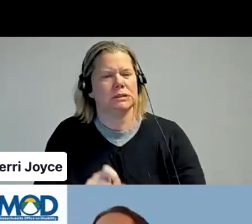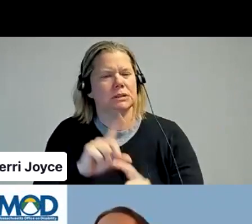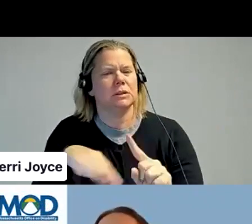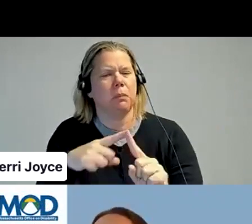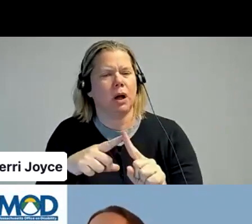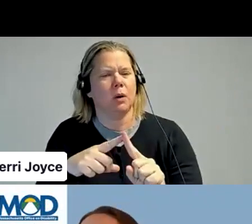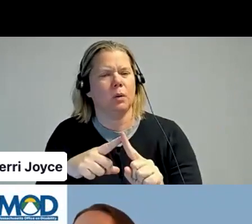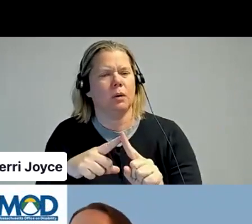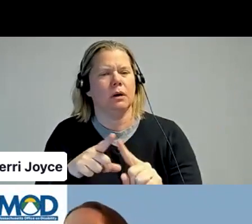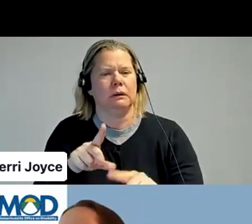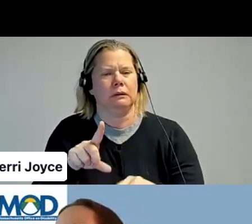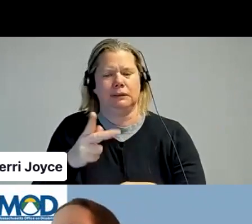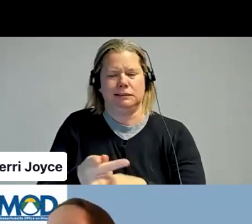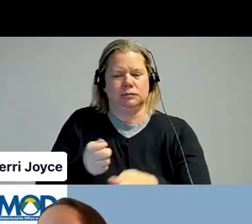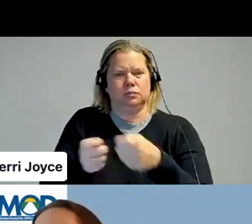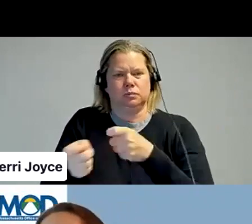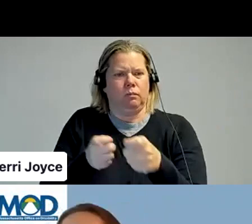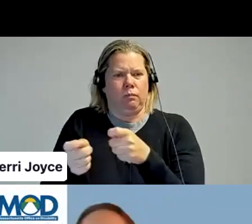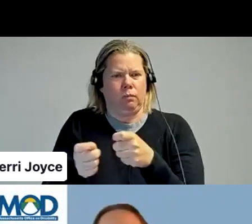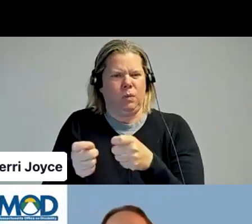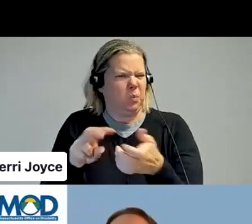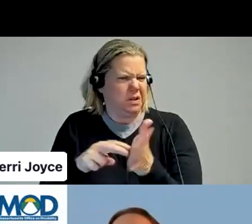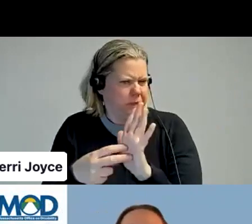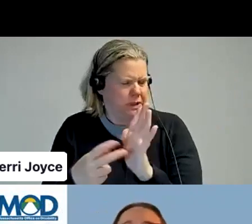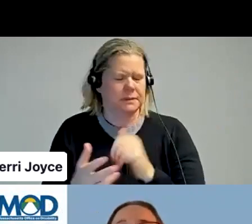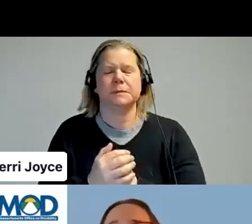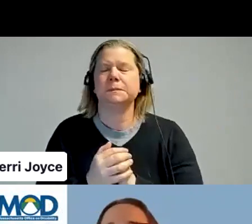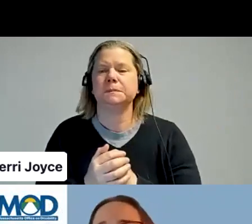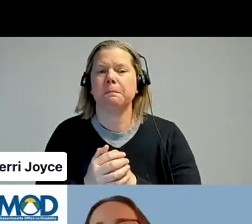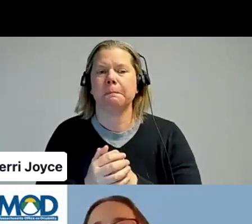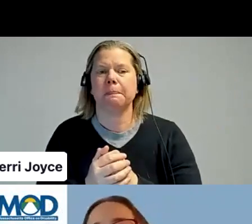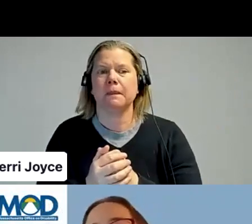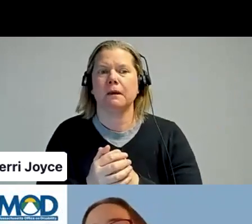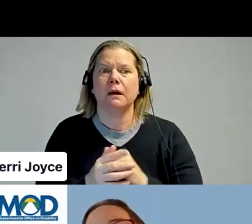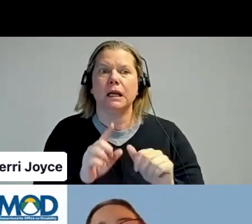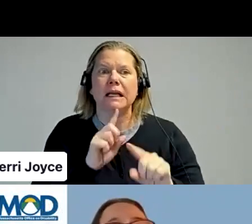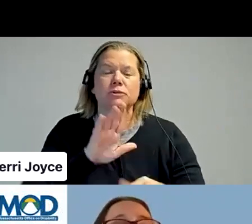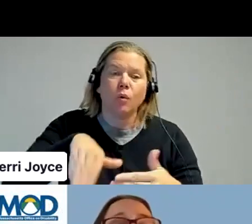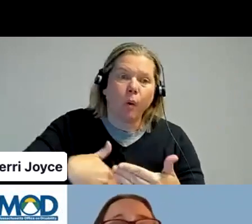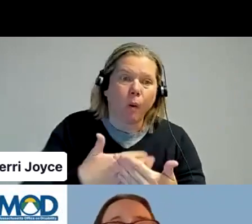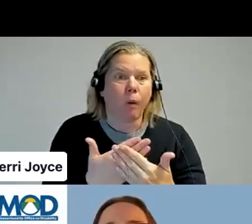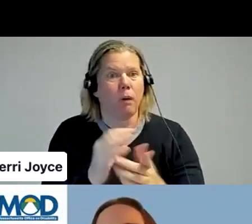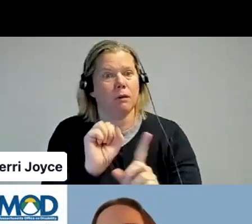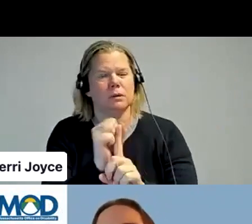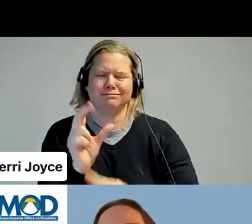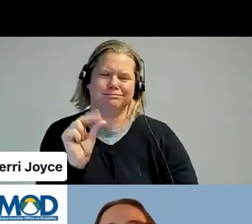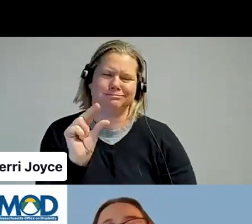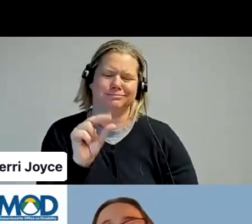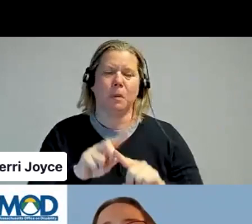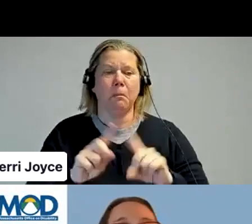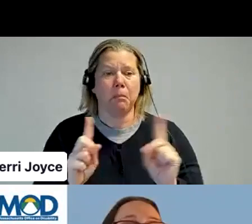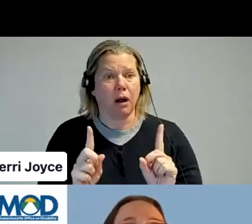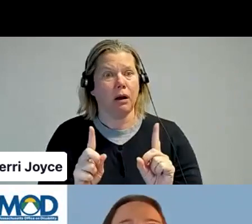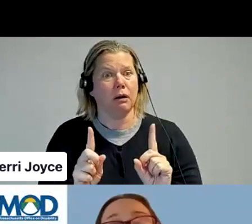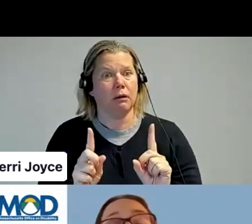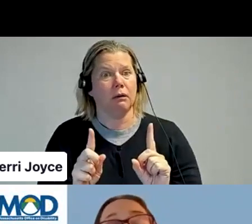what under control means. It doesn't answer every different scenario, but what's really valuable about